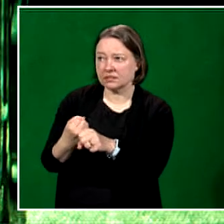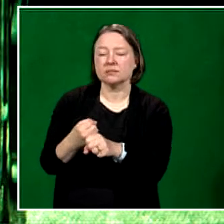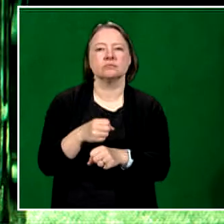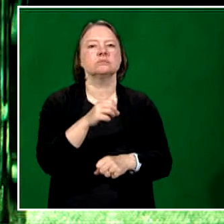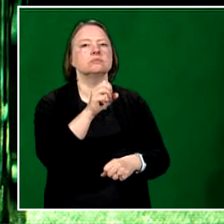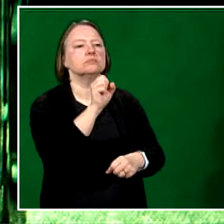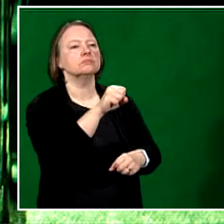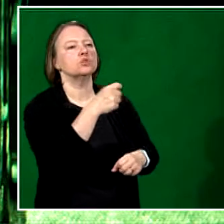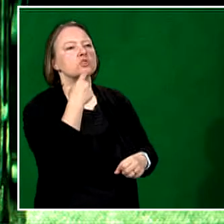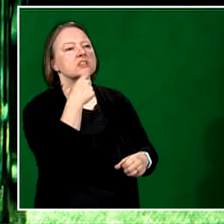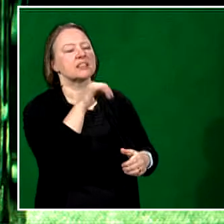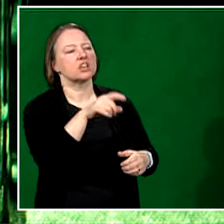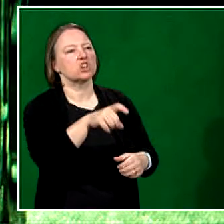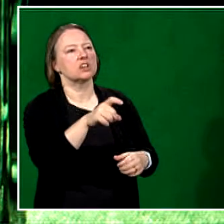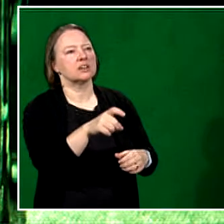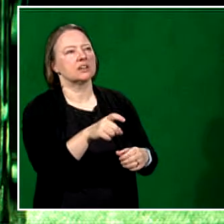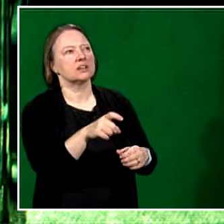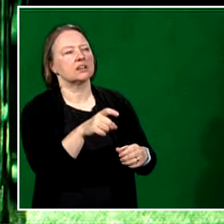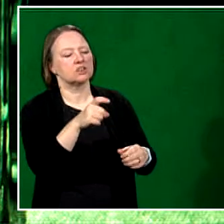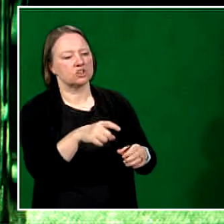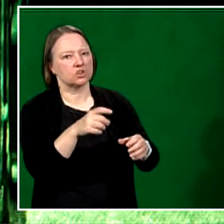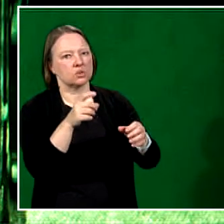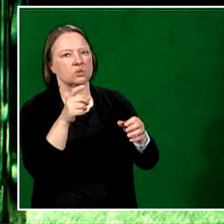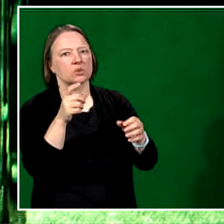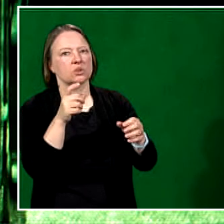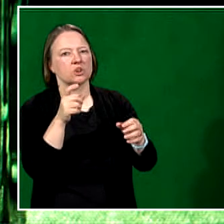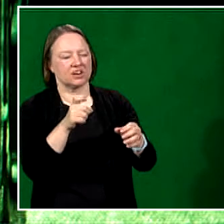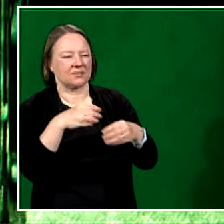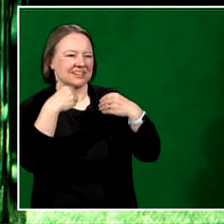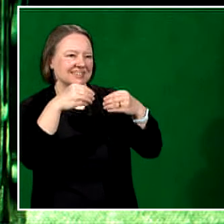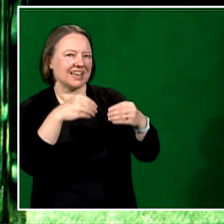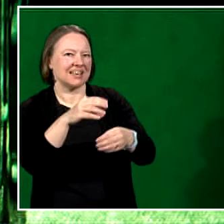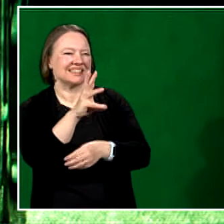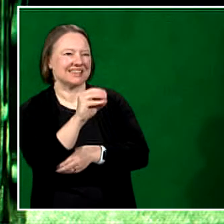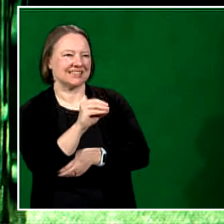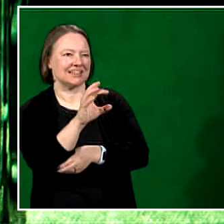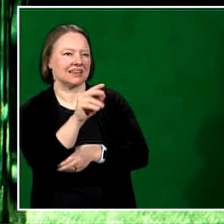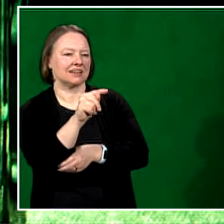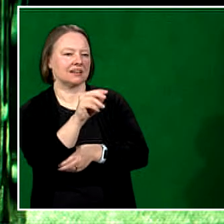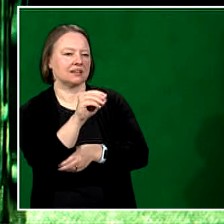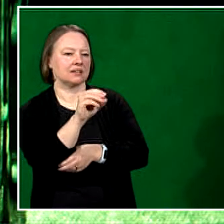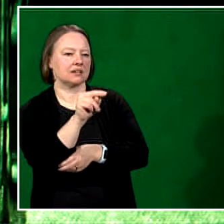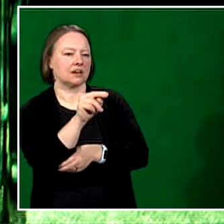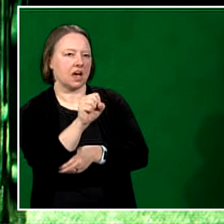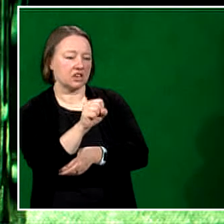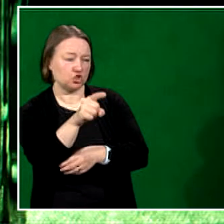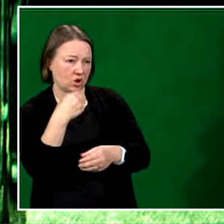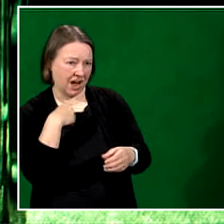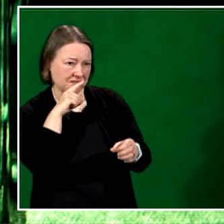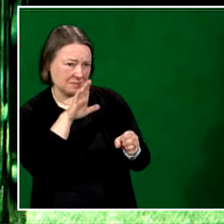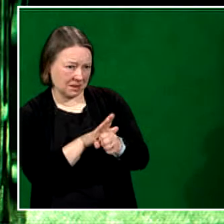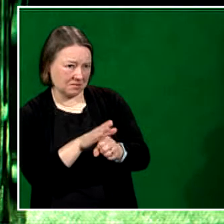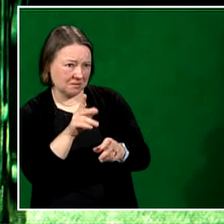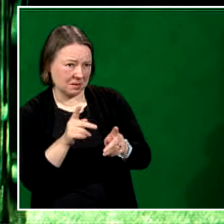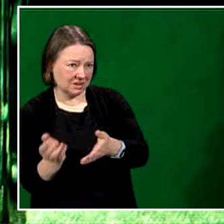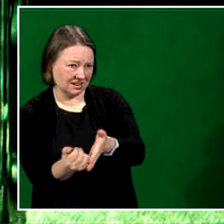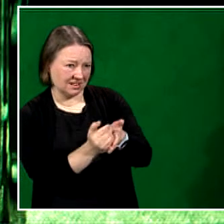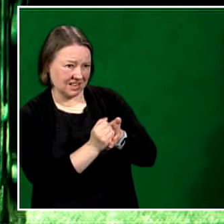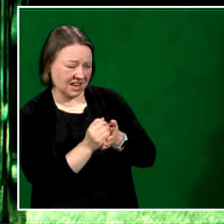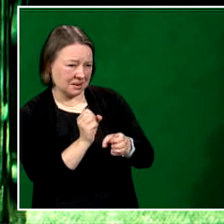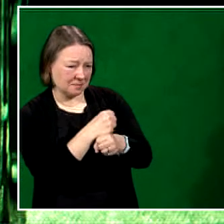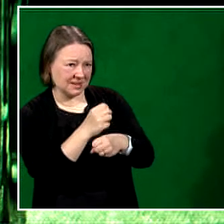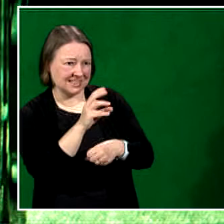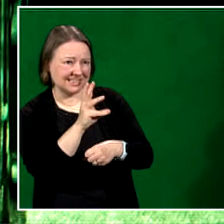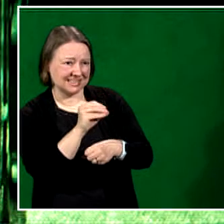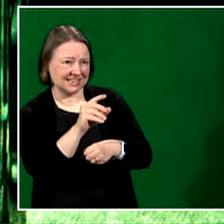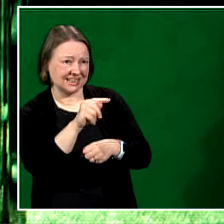Yeah, you said that you need to, in order to break even, you need to sell 60 tons. Do you have commitments for 60 tons? Or if